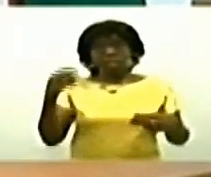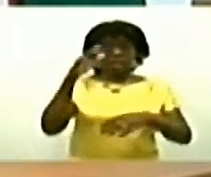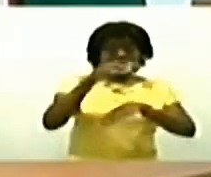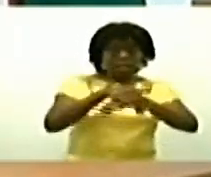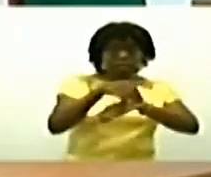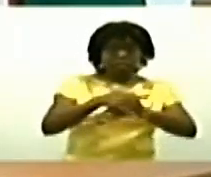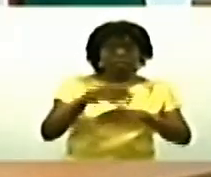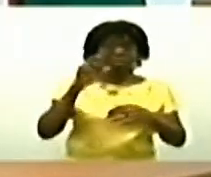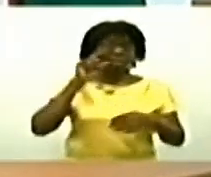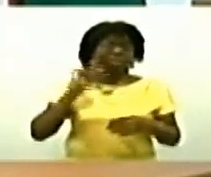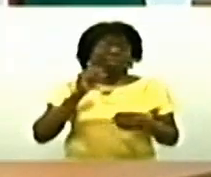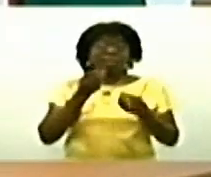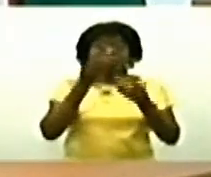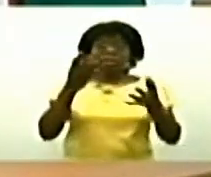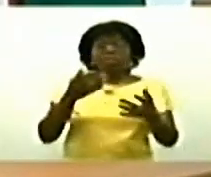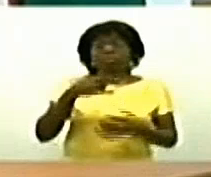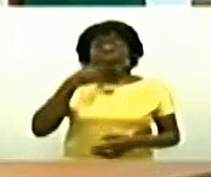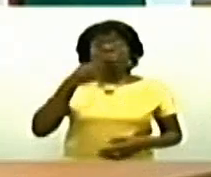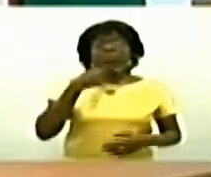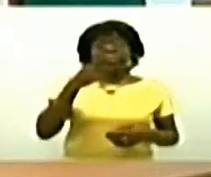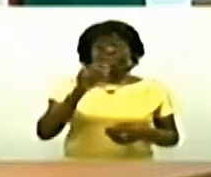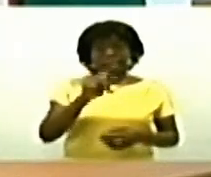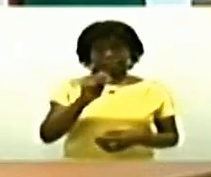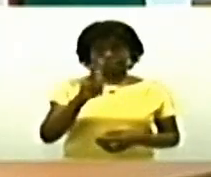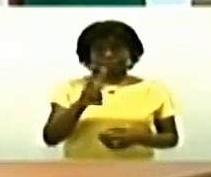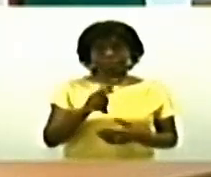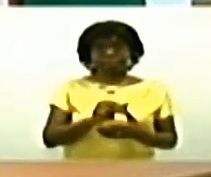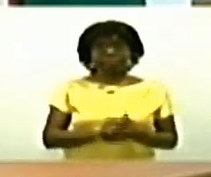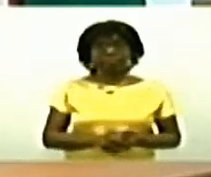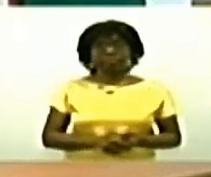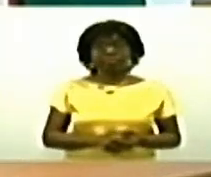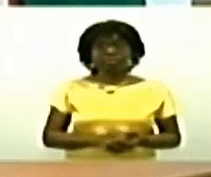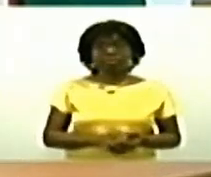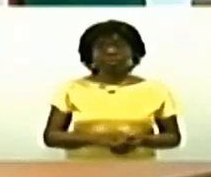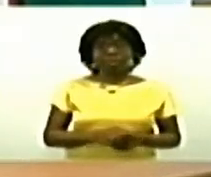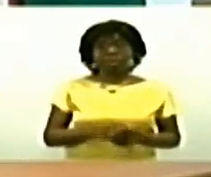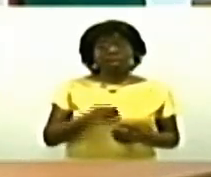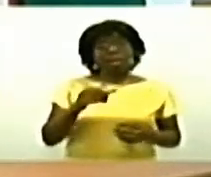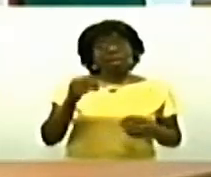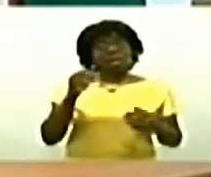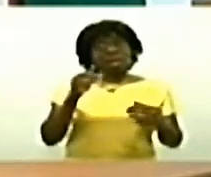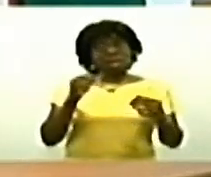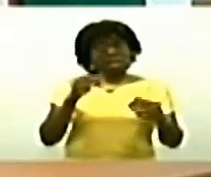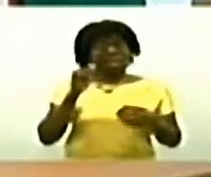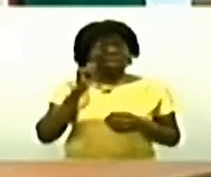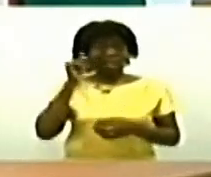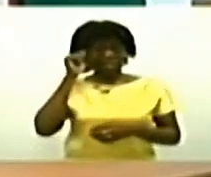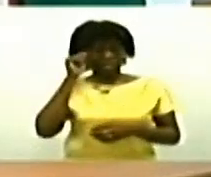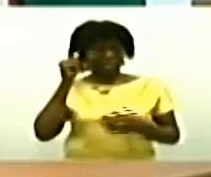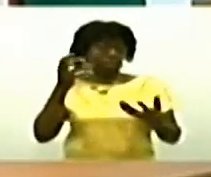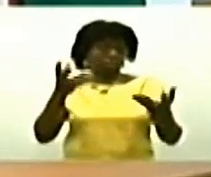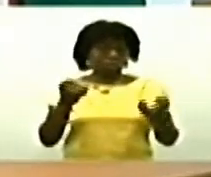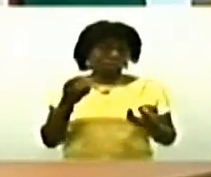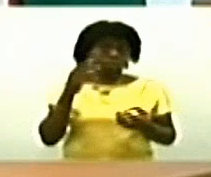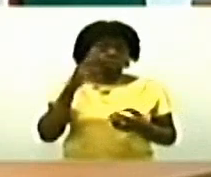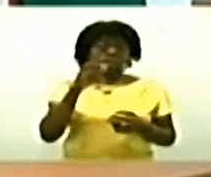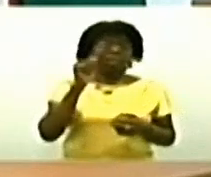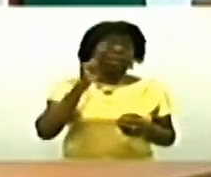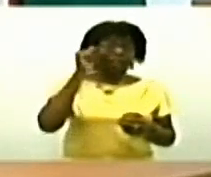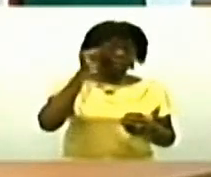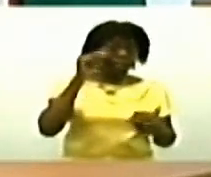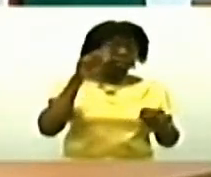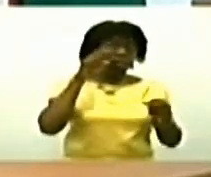messages that come over public television. Now, if as an adult you want to go and subscribe to an adult